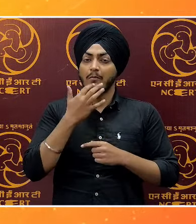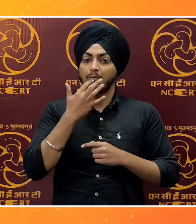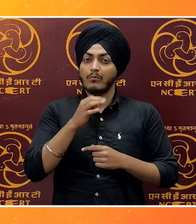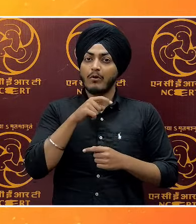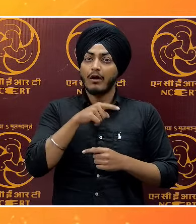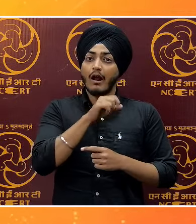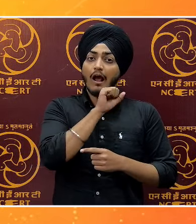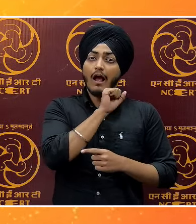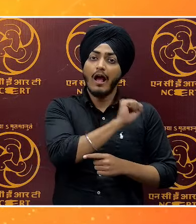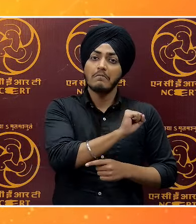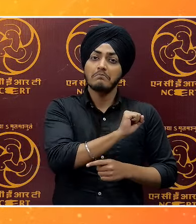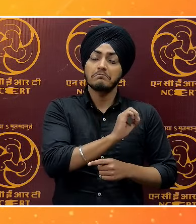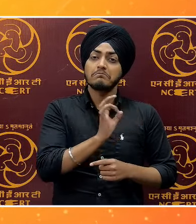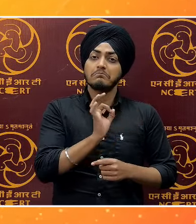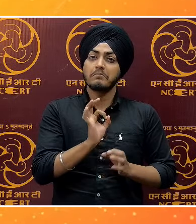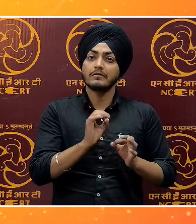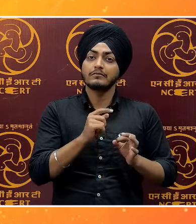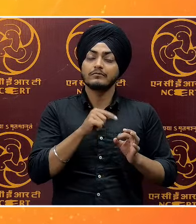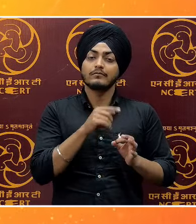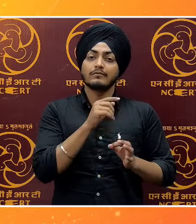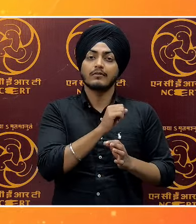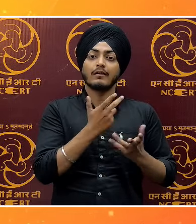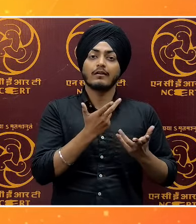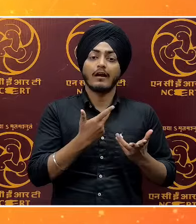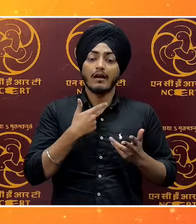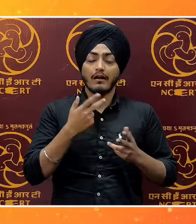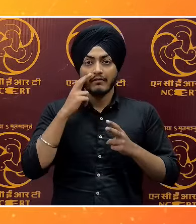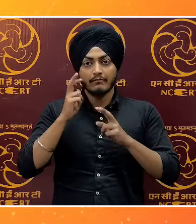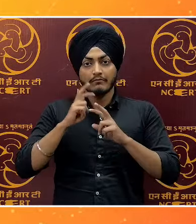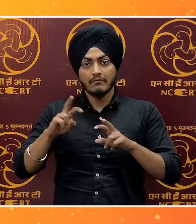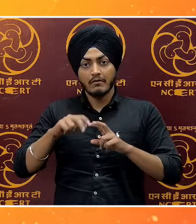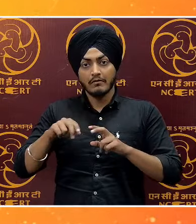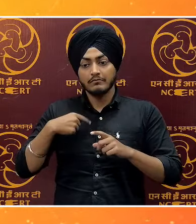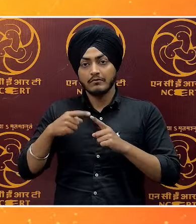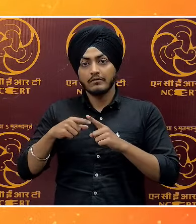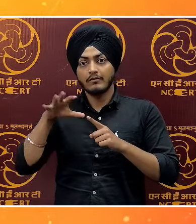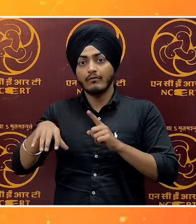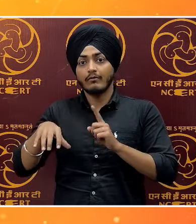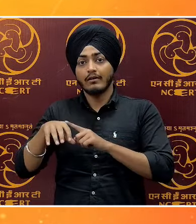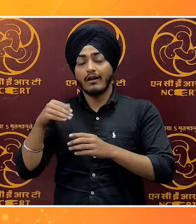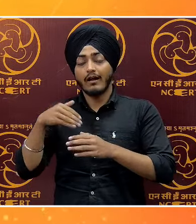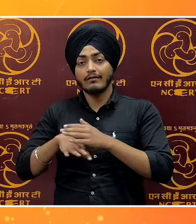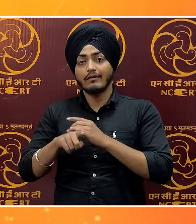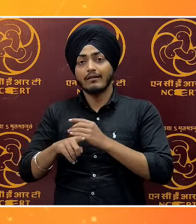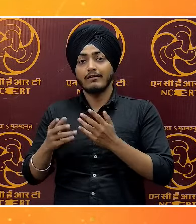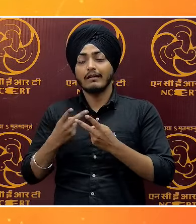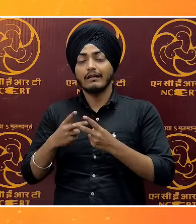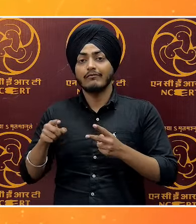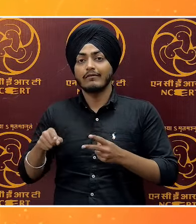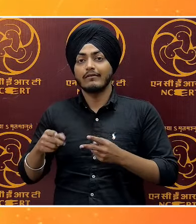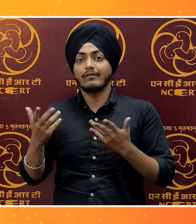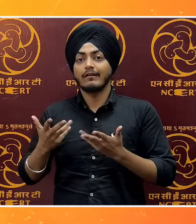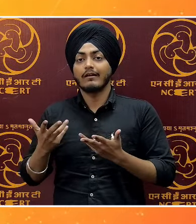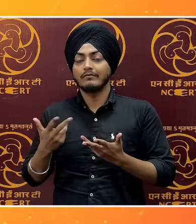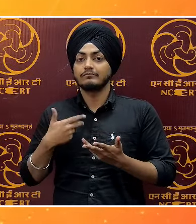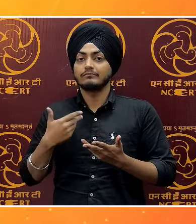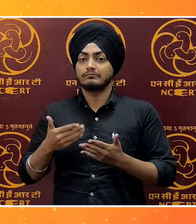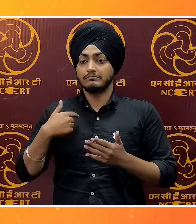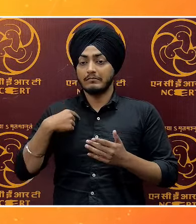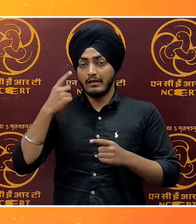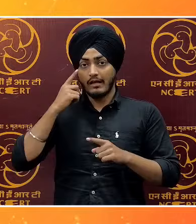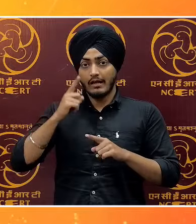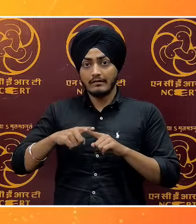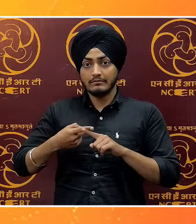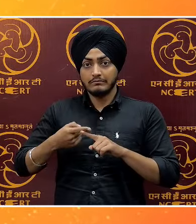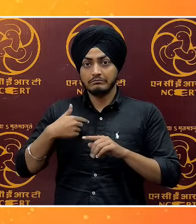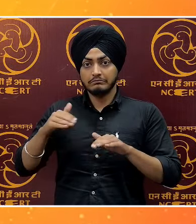sure there are a lot of things that we would like to explore about our town, and we will do that with the help of our guest today. So please join me